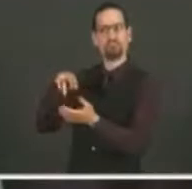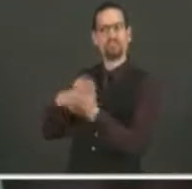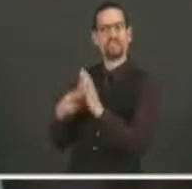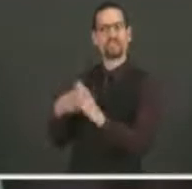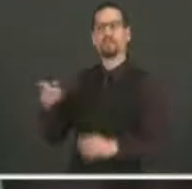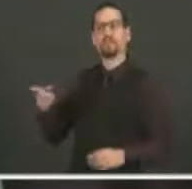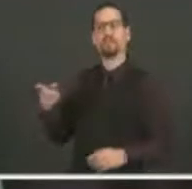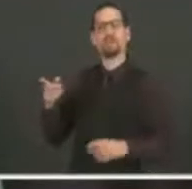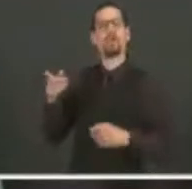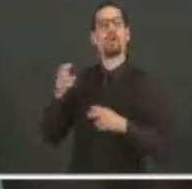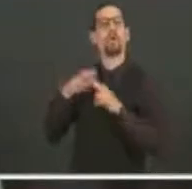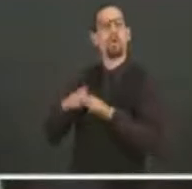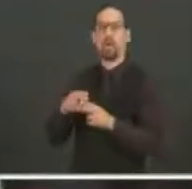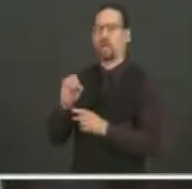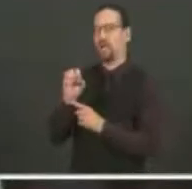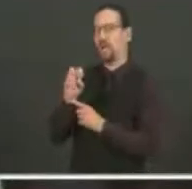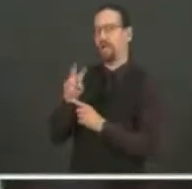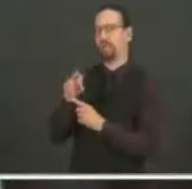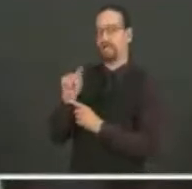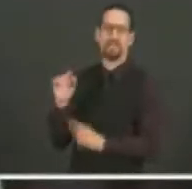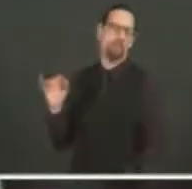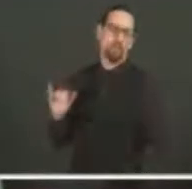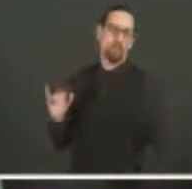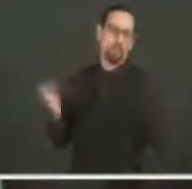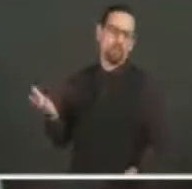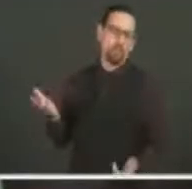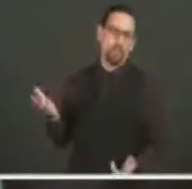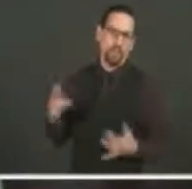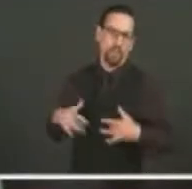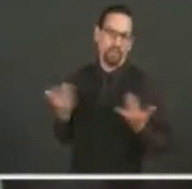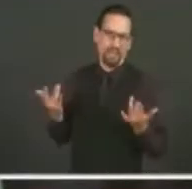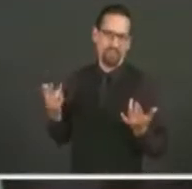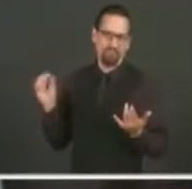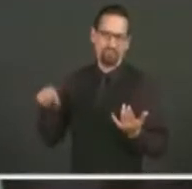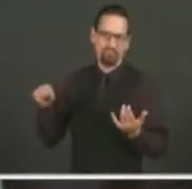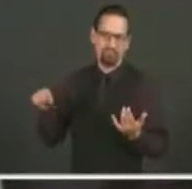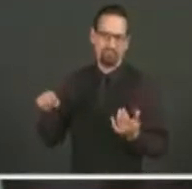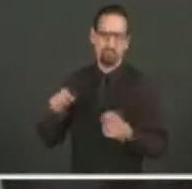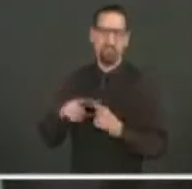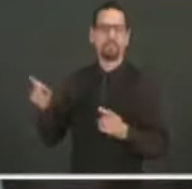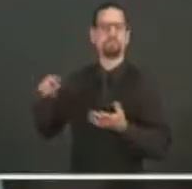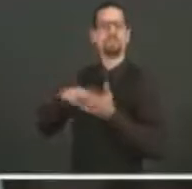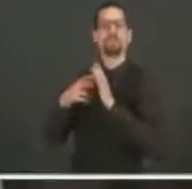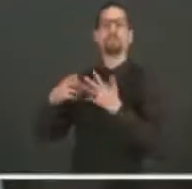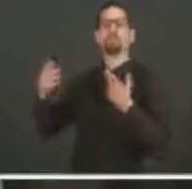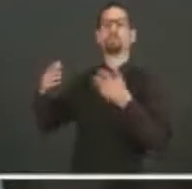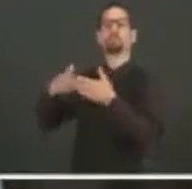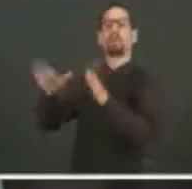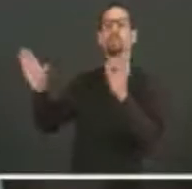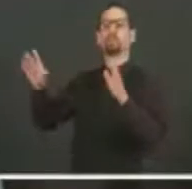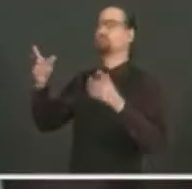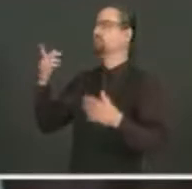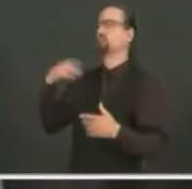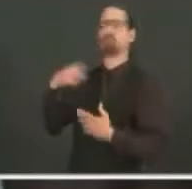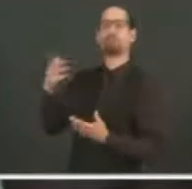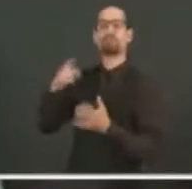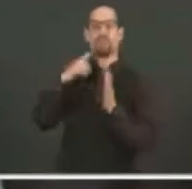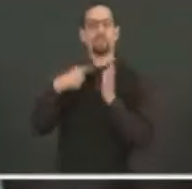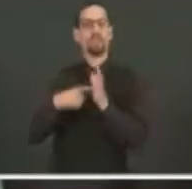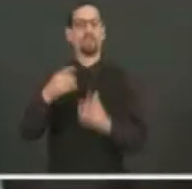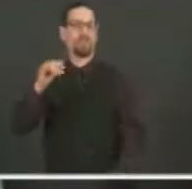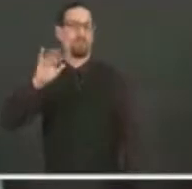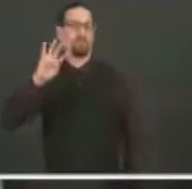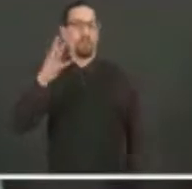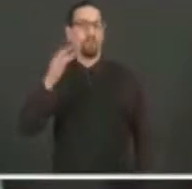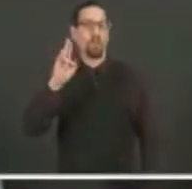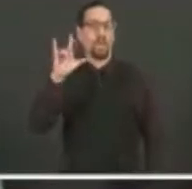So an event, a public place of interaction would be 4th of July activities